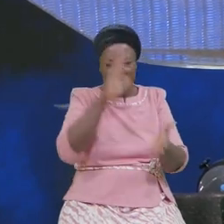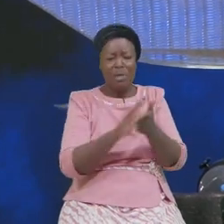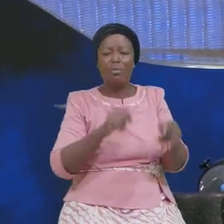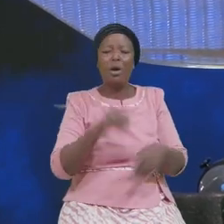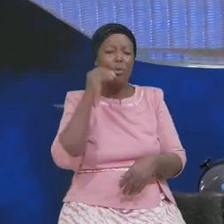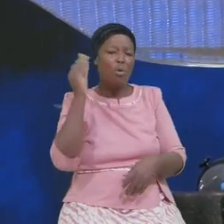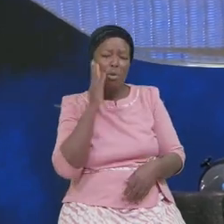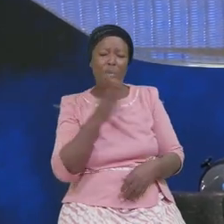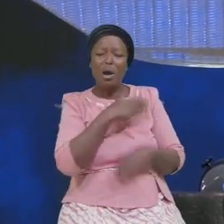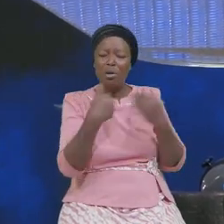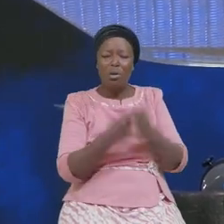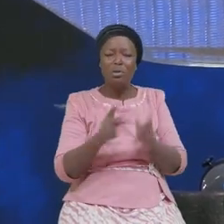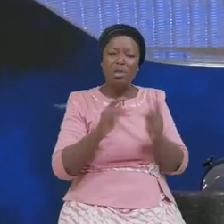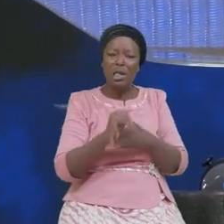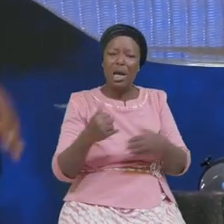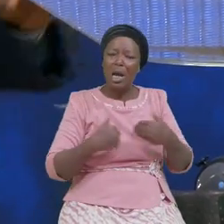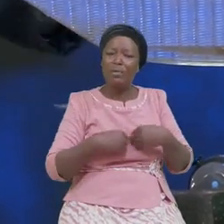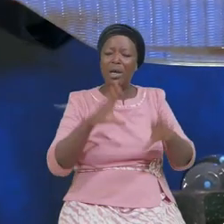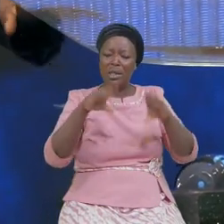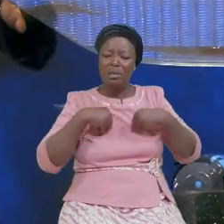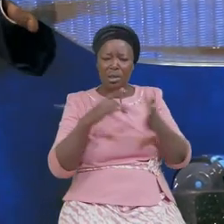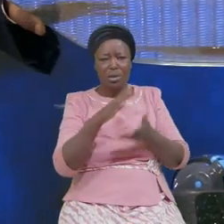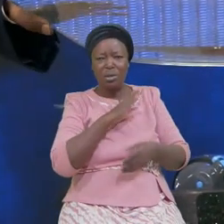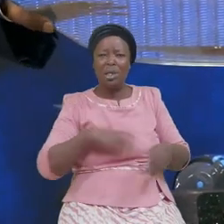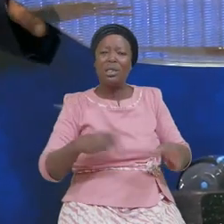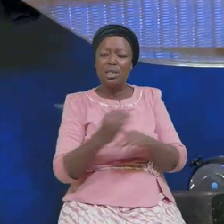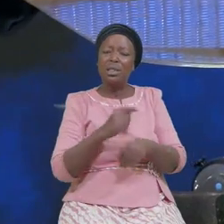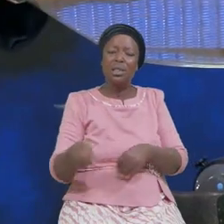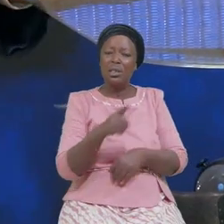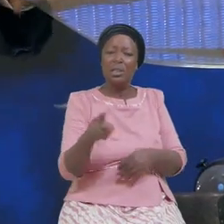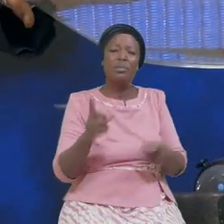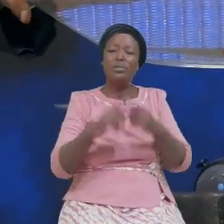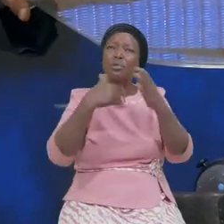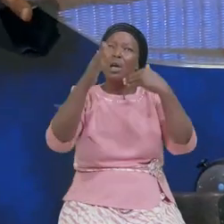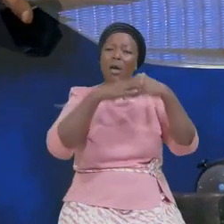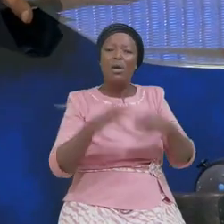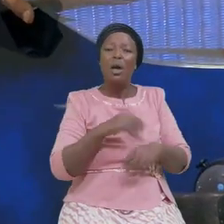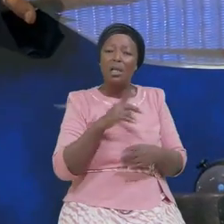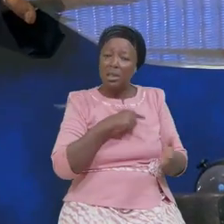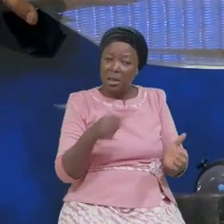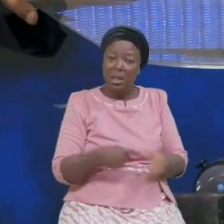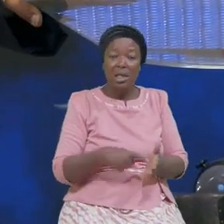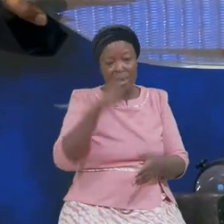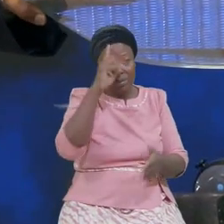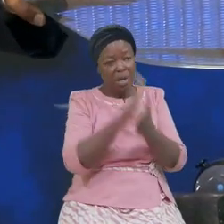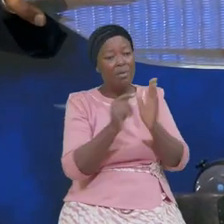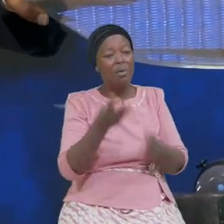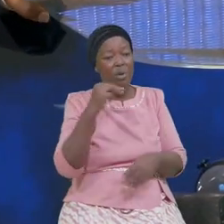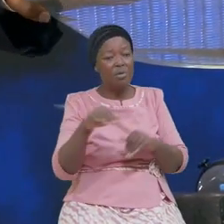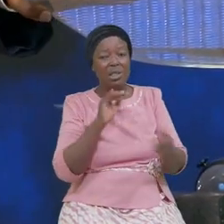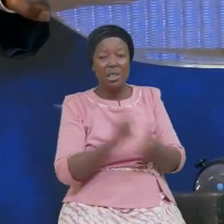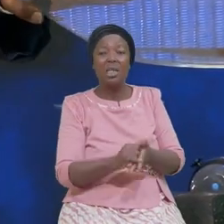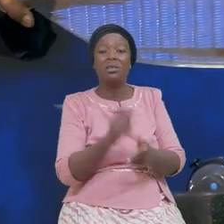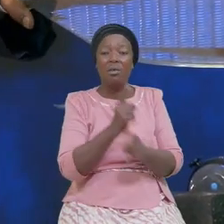the brethren and to take the people of God, take them to heaven. These believers were doing the right